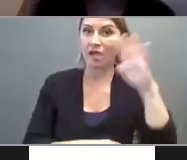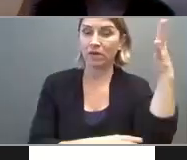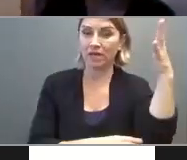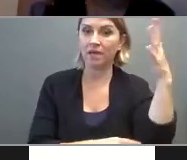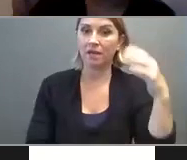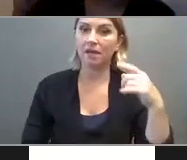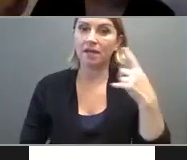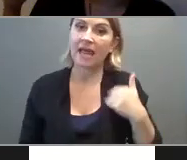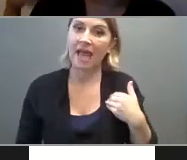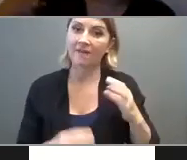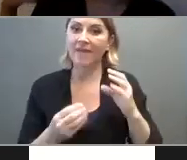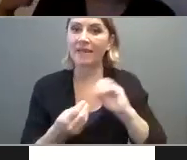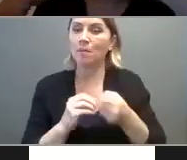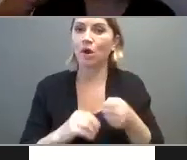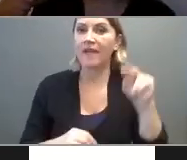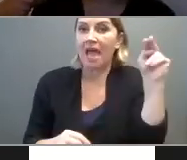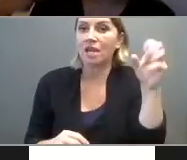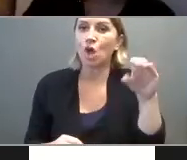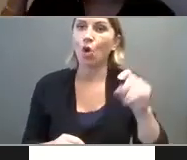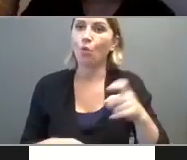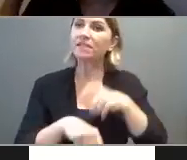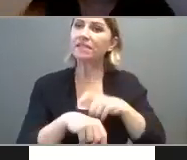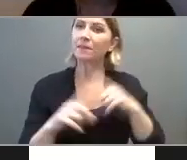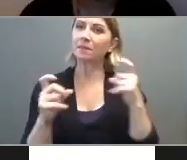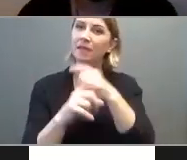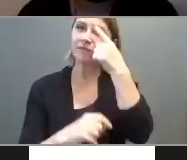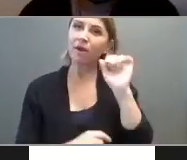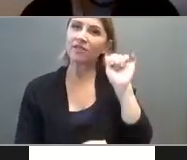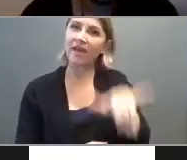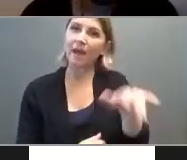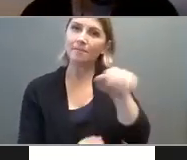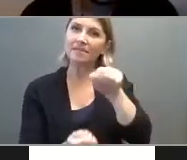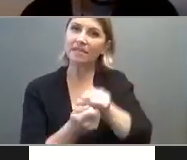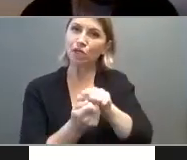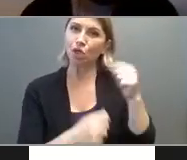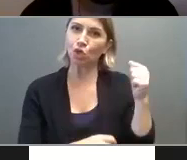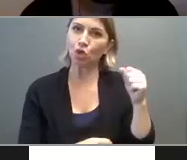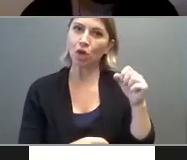log n. So what would be the time complexity of this particular recursion tree?